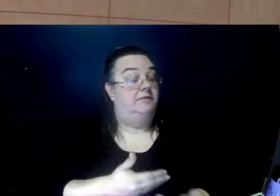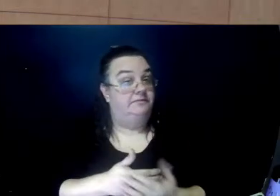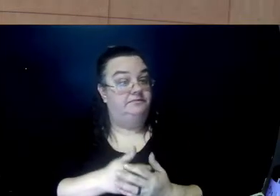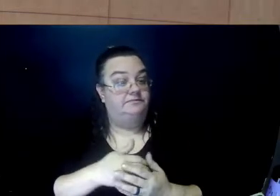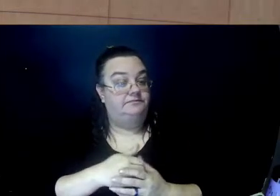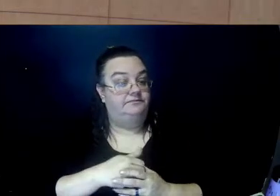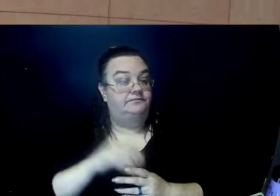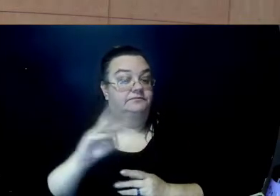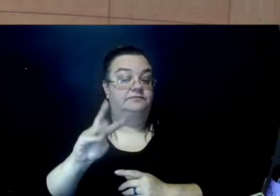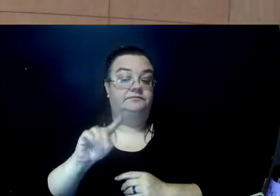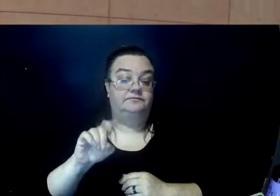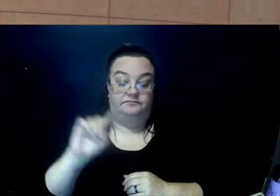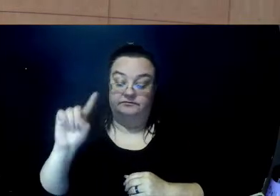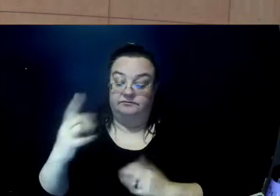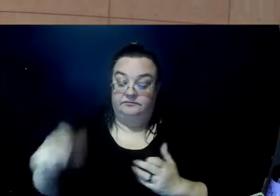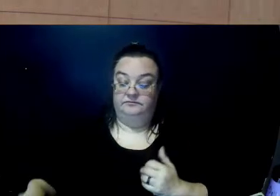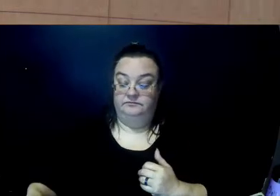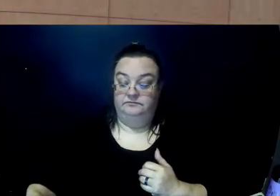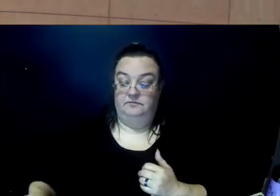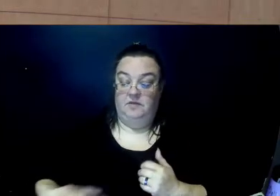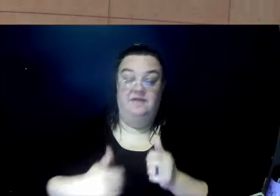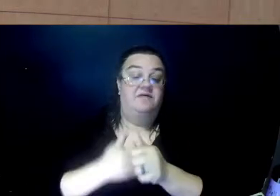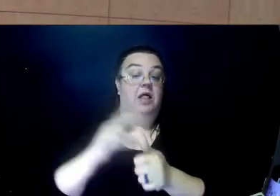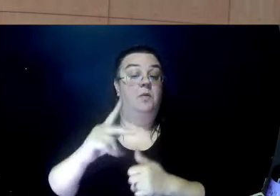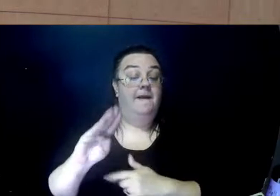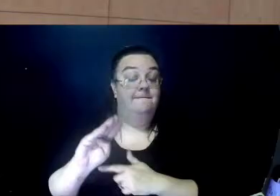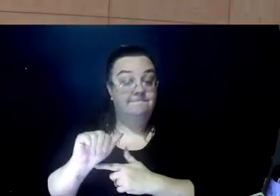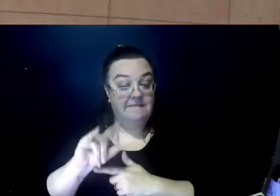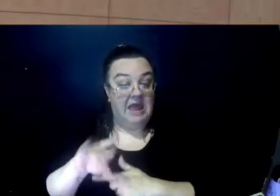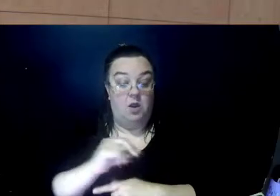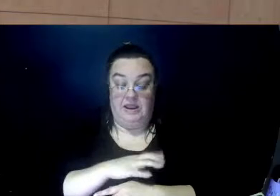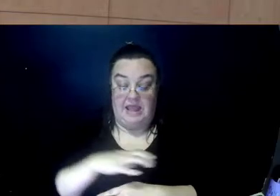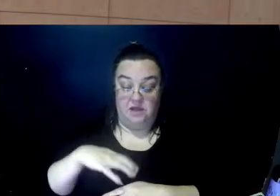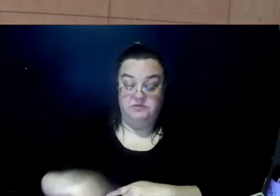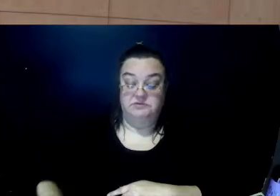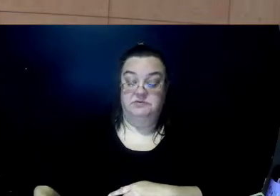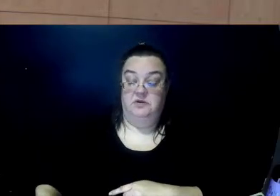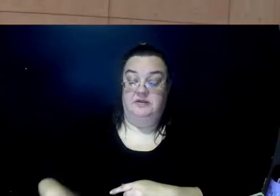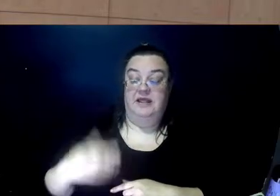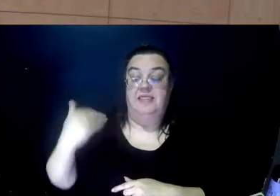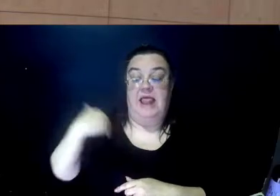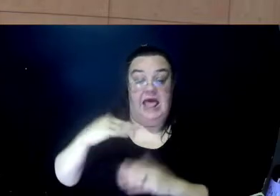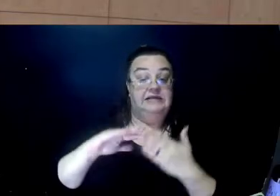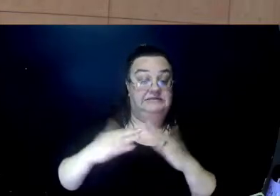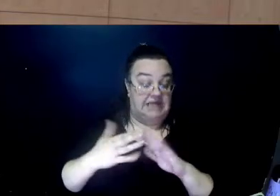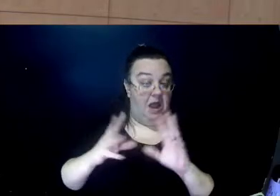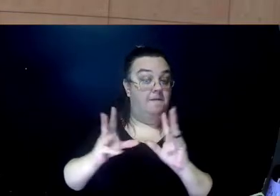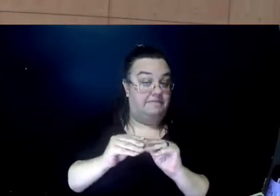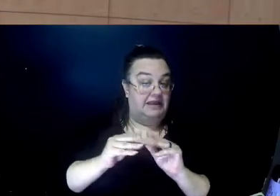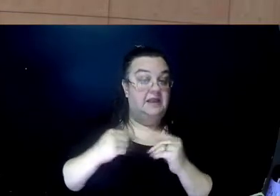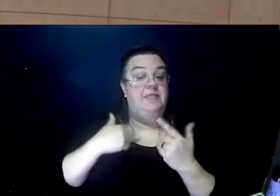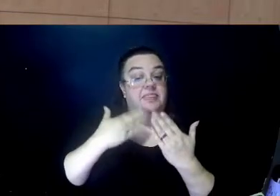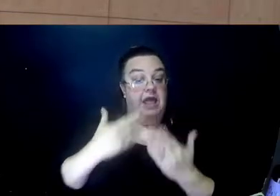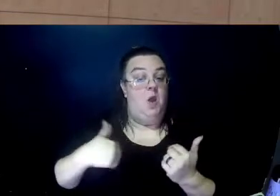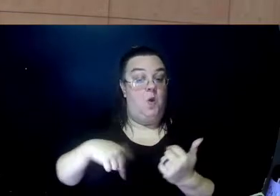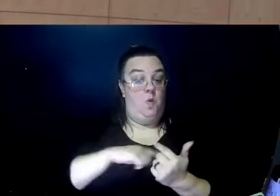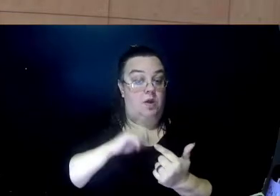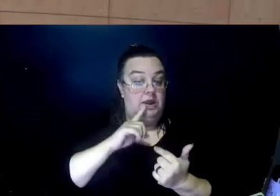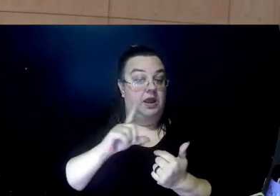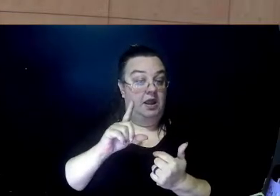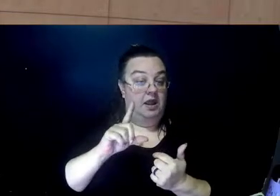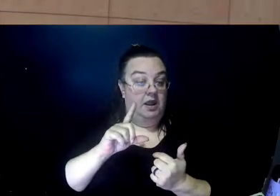Yeah, just to follow up, I know, thank you, Mayor and Council, in that last town meeting, we passed